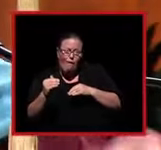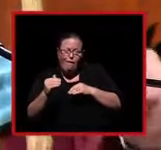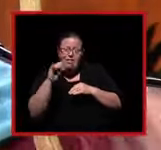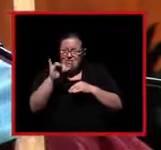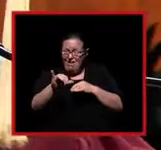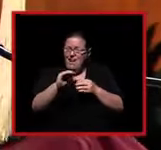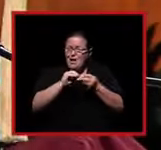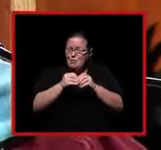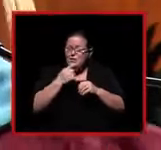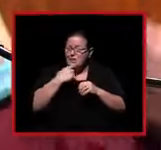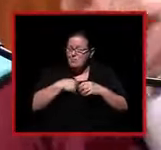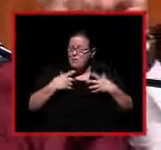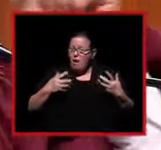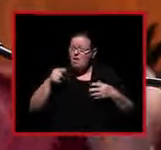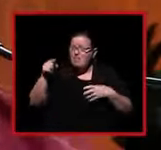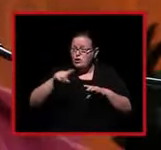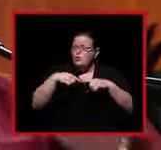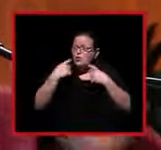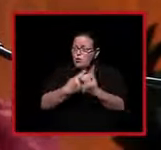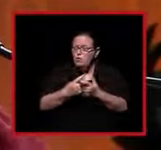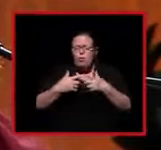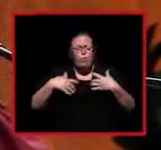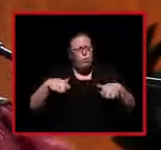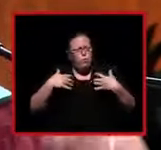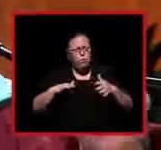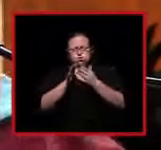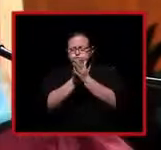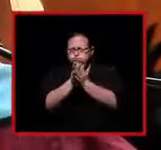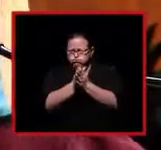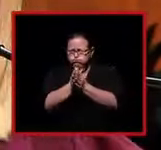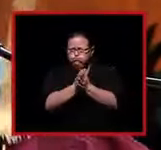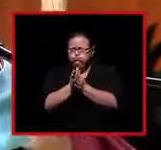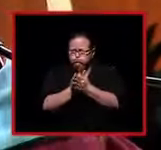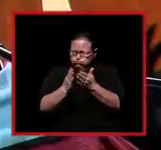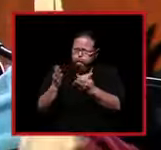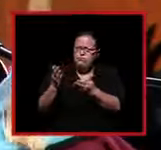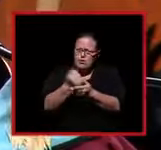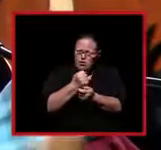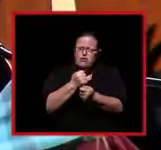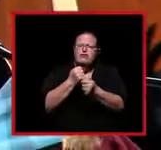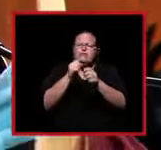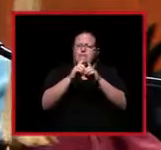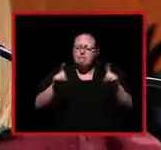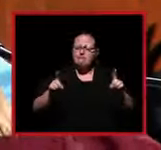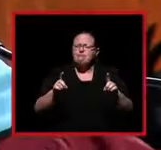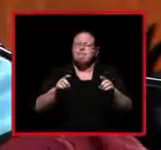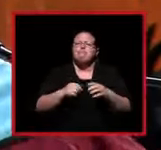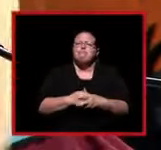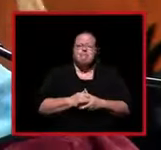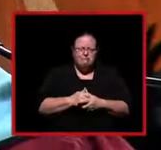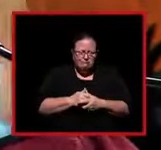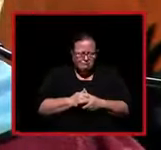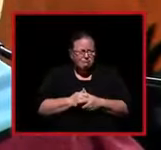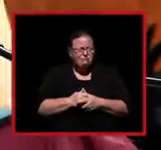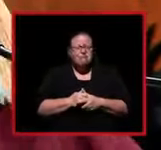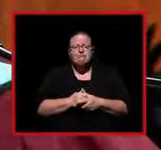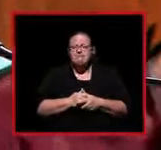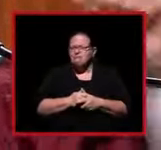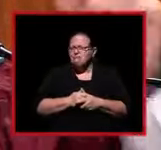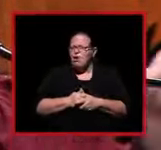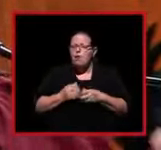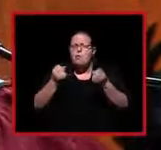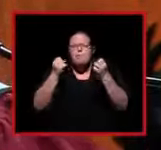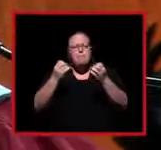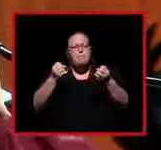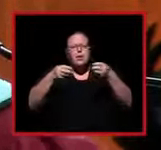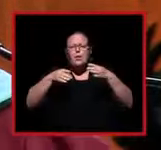me this is a group with incredible determination, grit, and fortitude. In so many ways, you represent